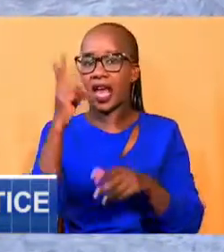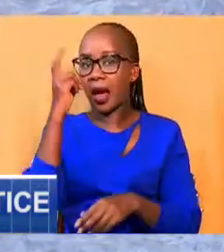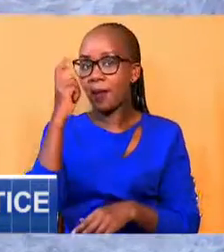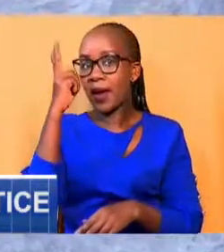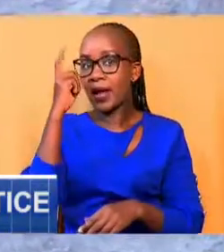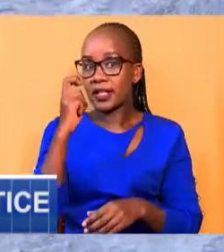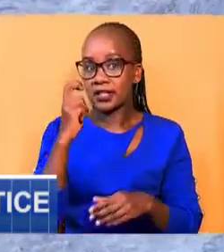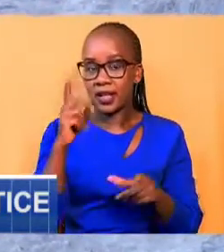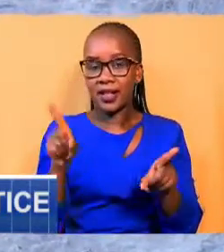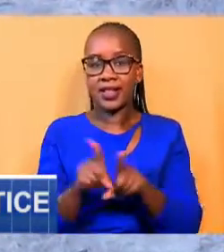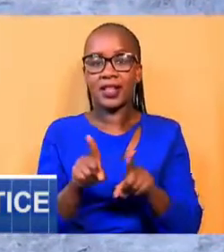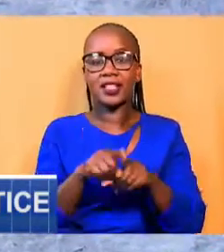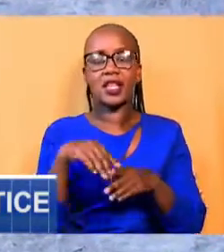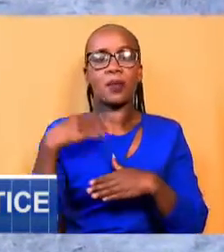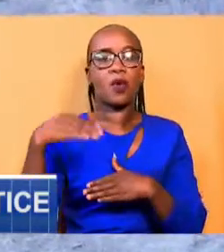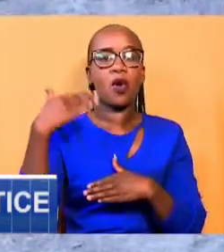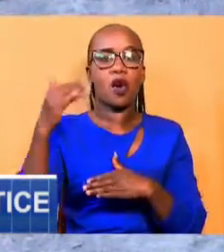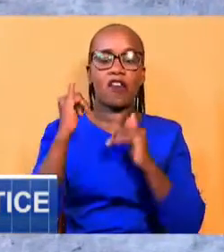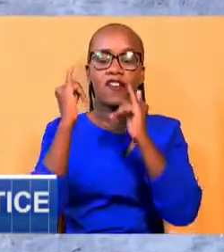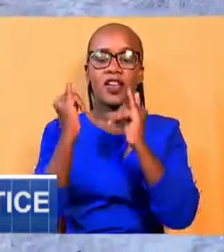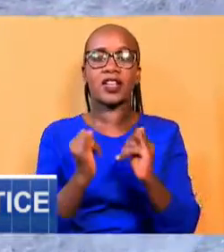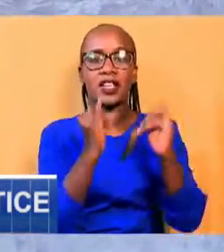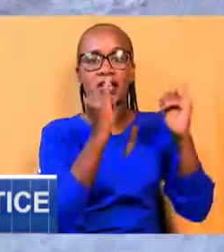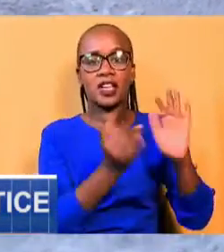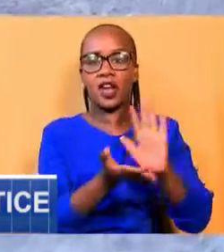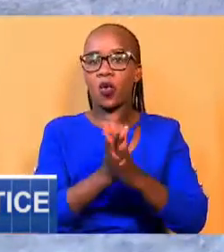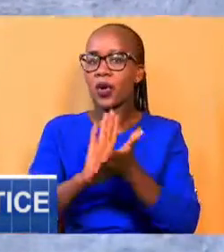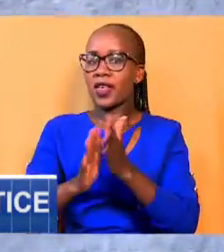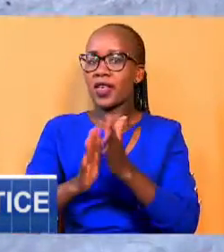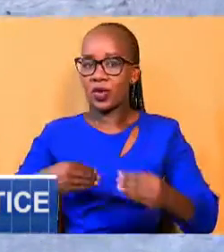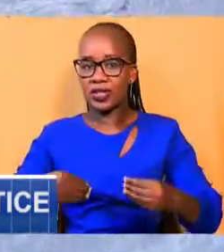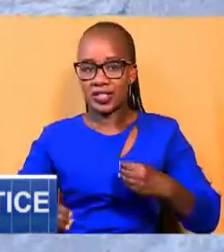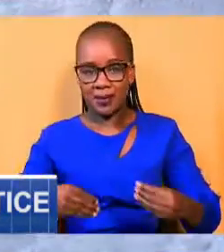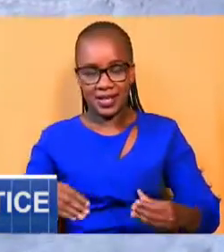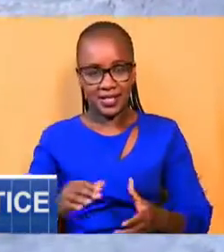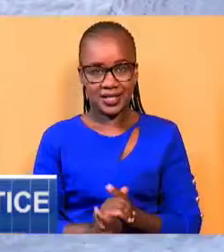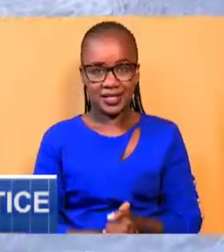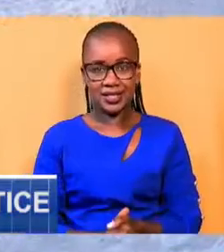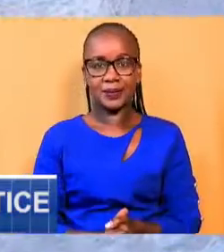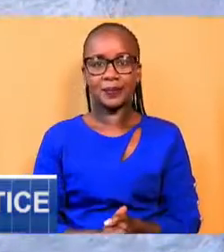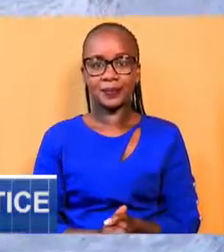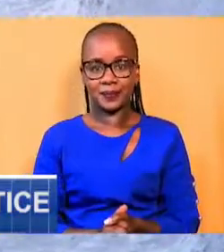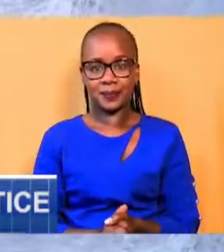or offenders more often than individuals without disabilities.